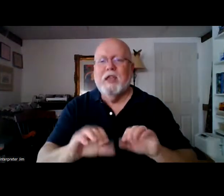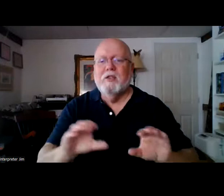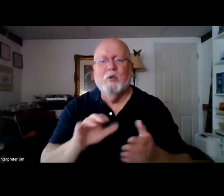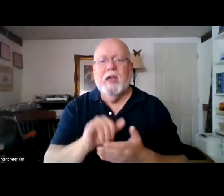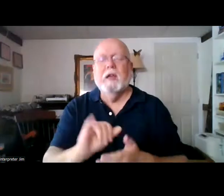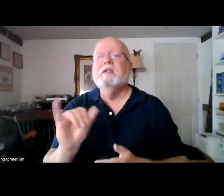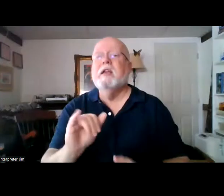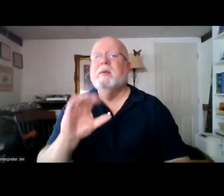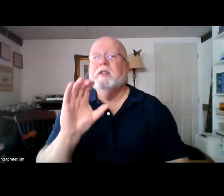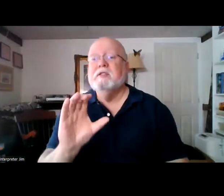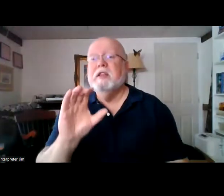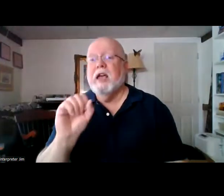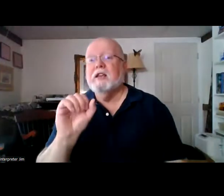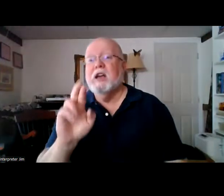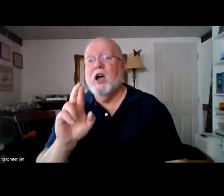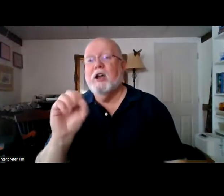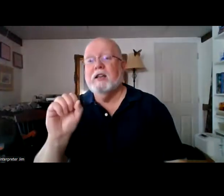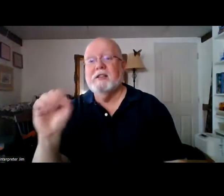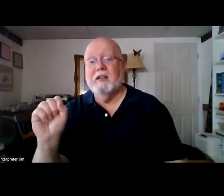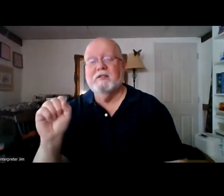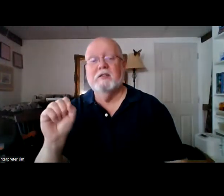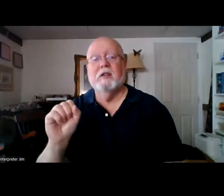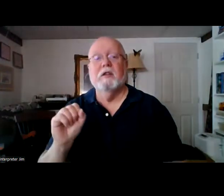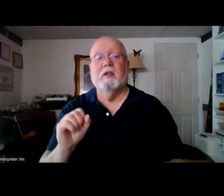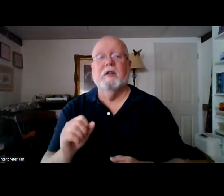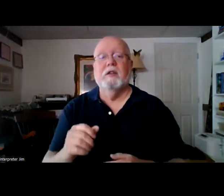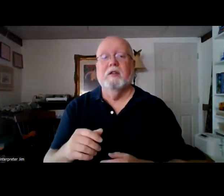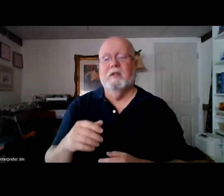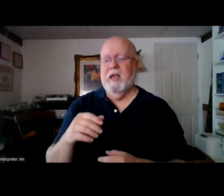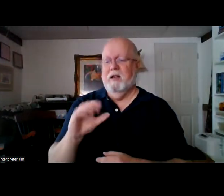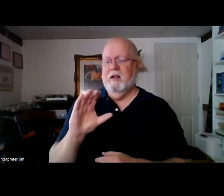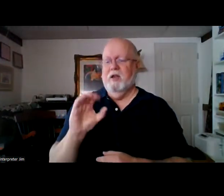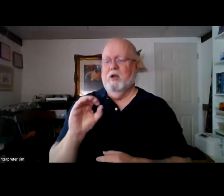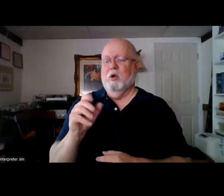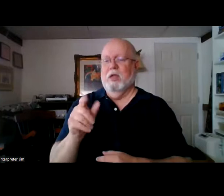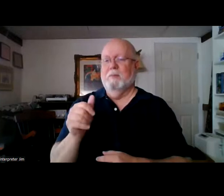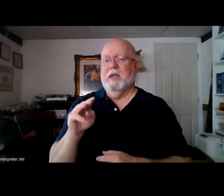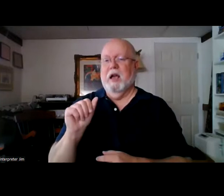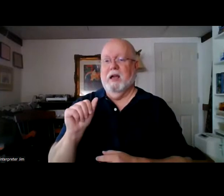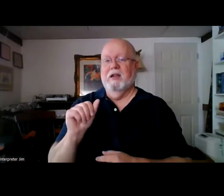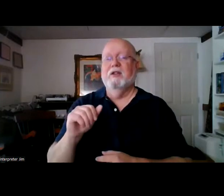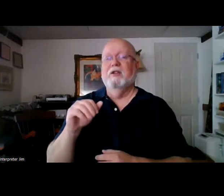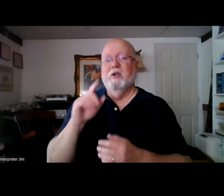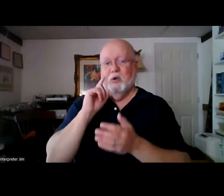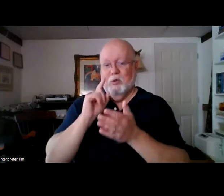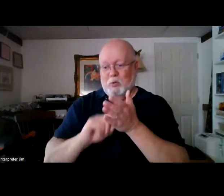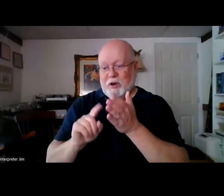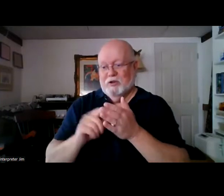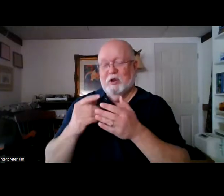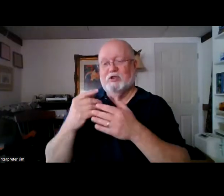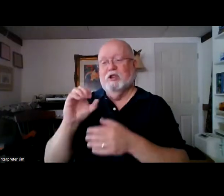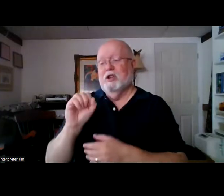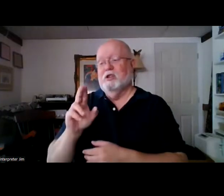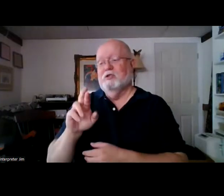CSSRS. If you put CSSRS or the Columbia Suicide Severity Risk Screen into your search engine and you go to